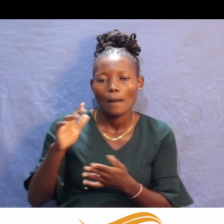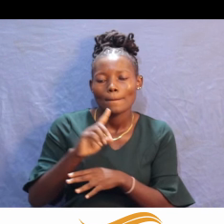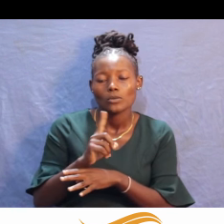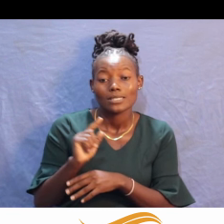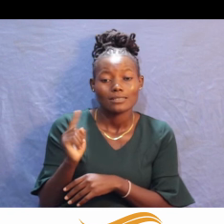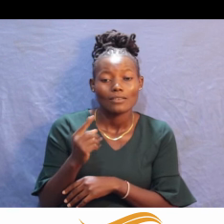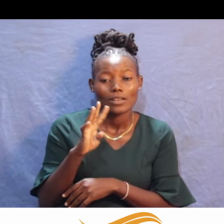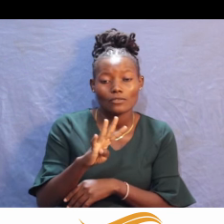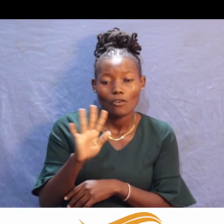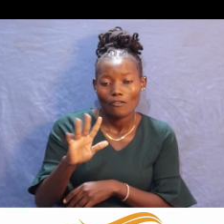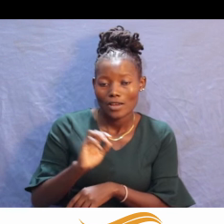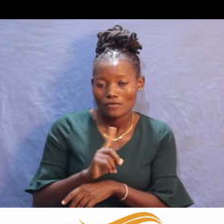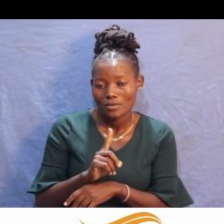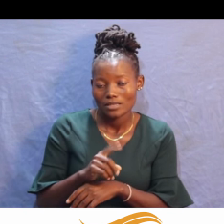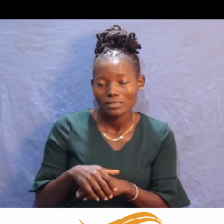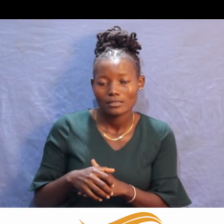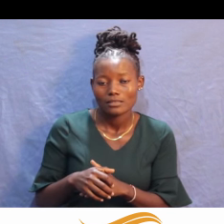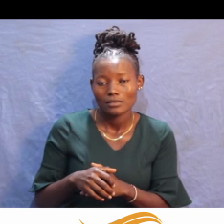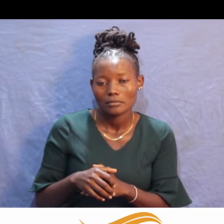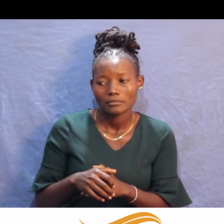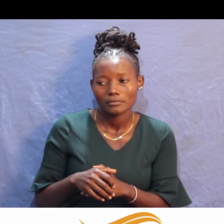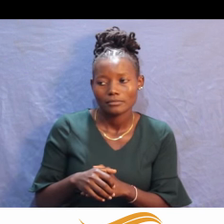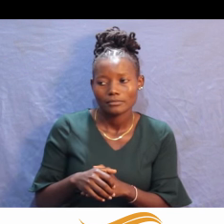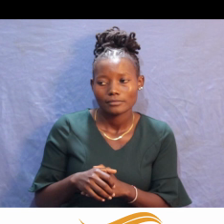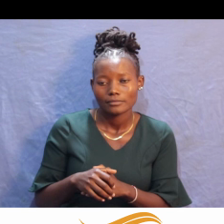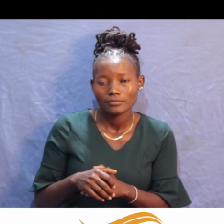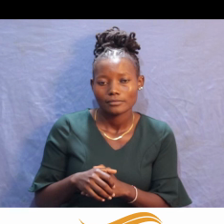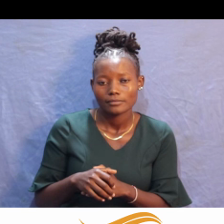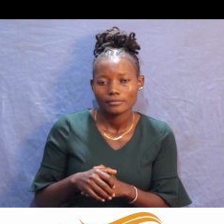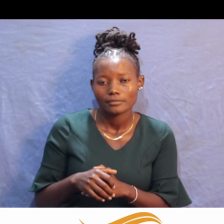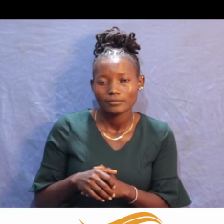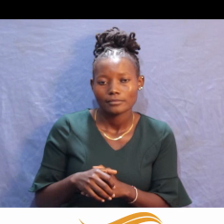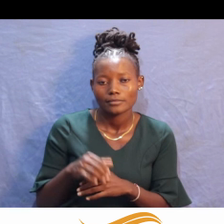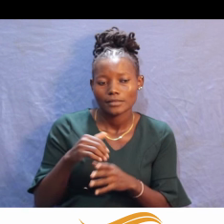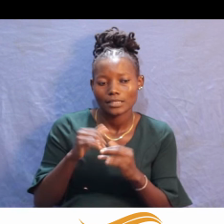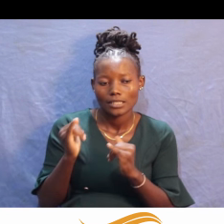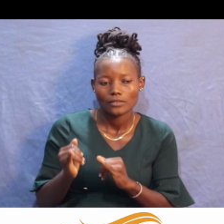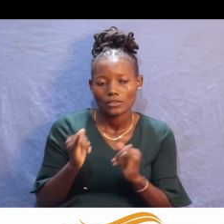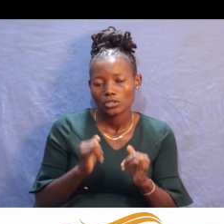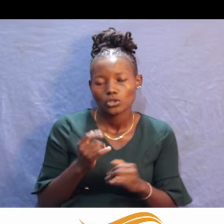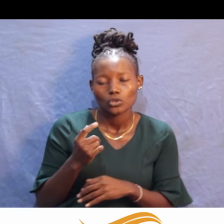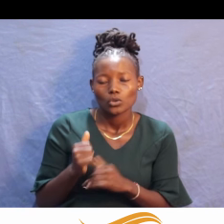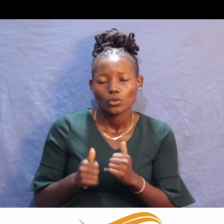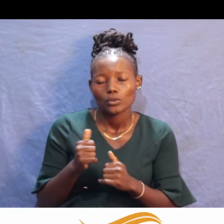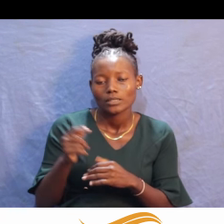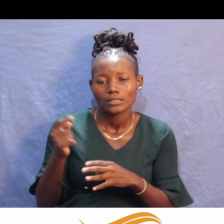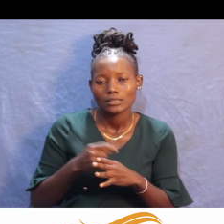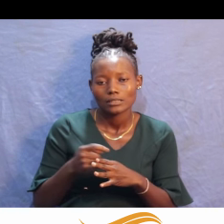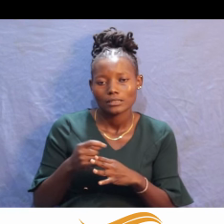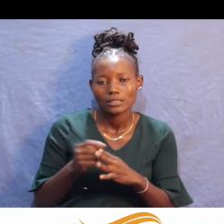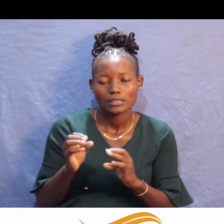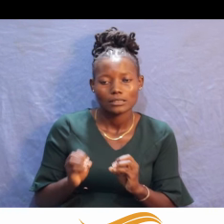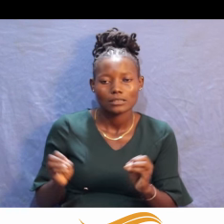4 or 5 minutes, the individual that's untrained is